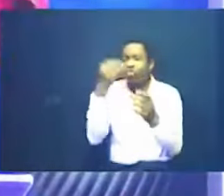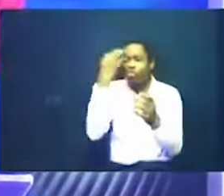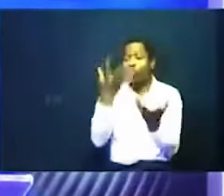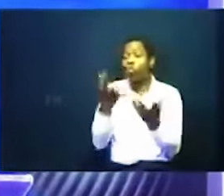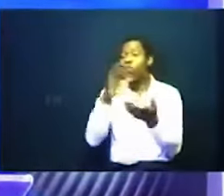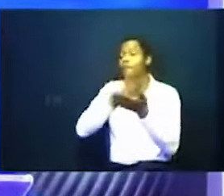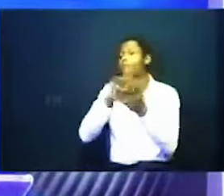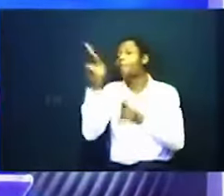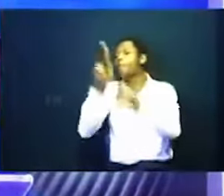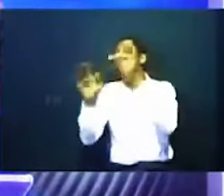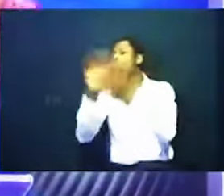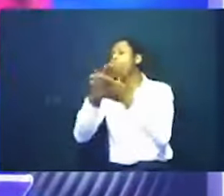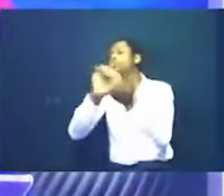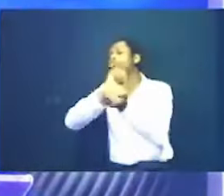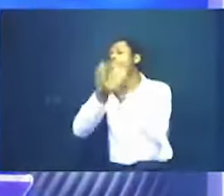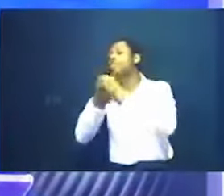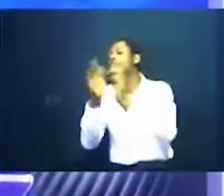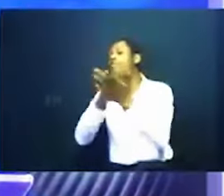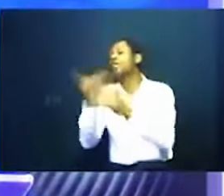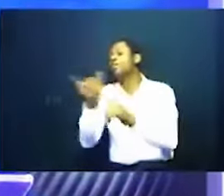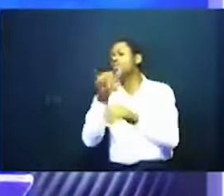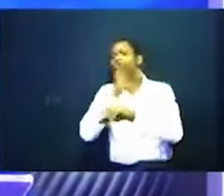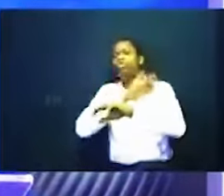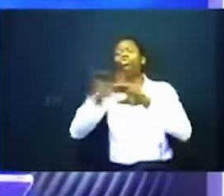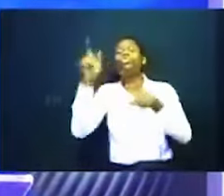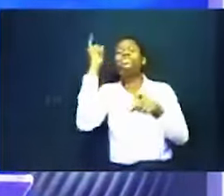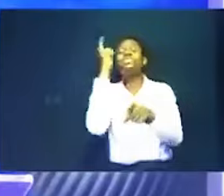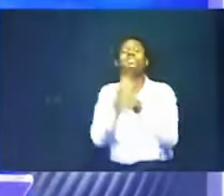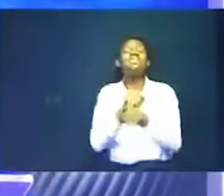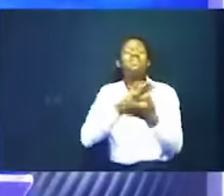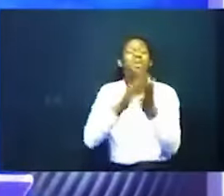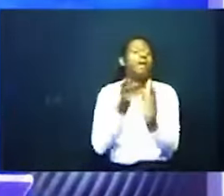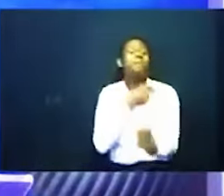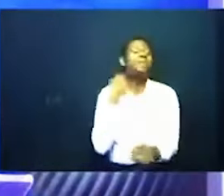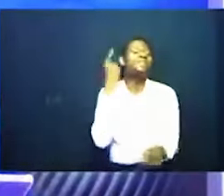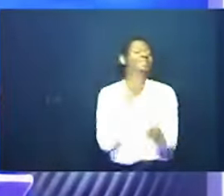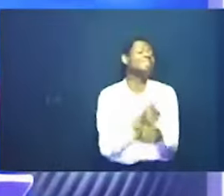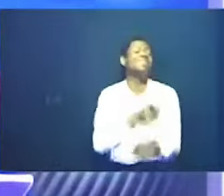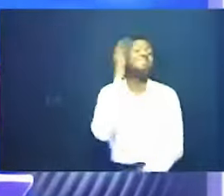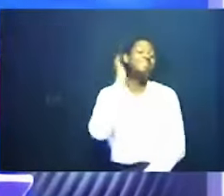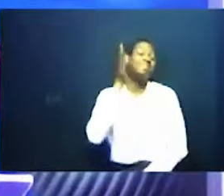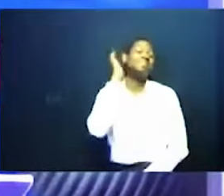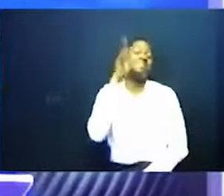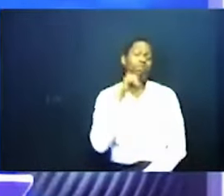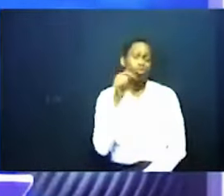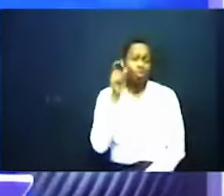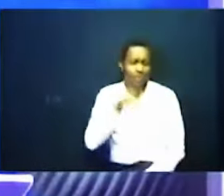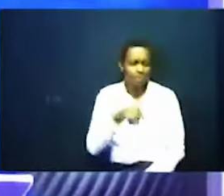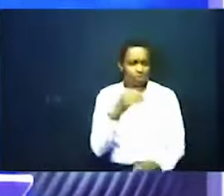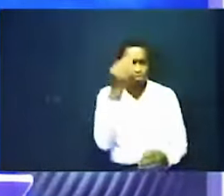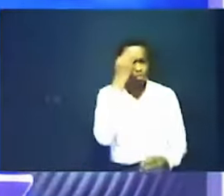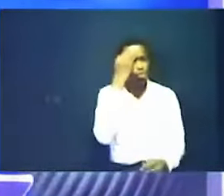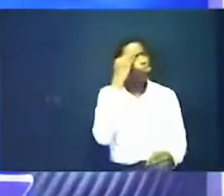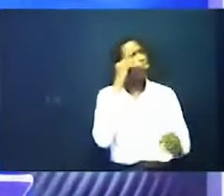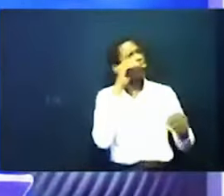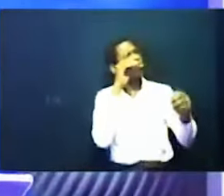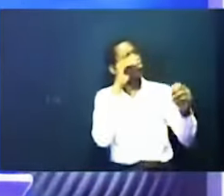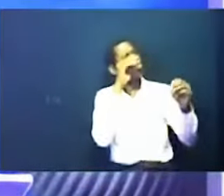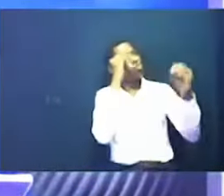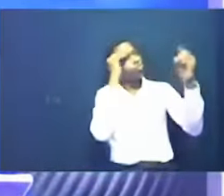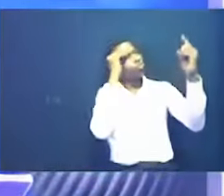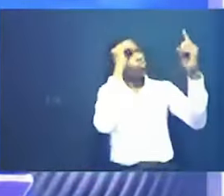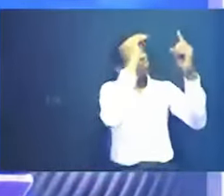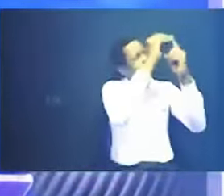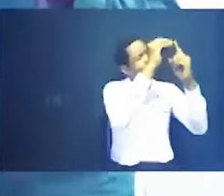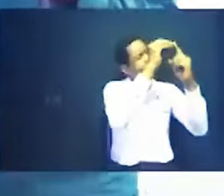be churching and just be pastoring. There is an image that your people should conform to. And he said, oh, you're so full,